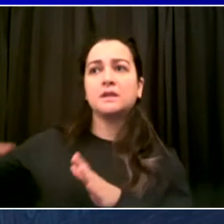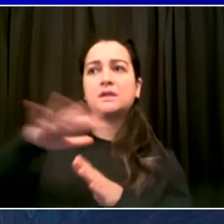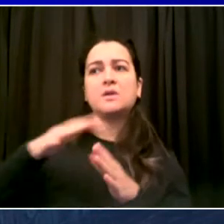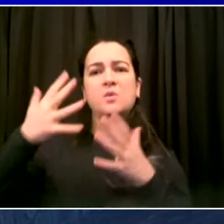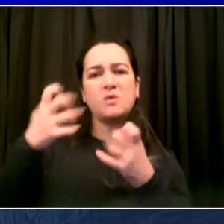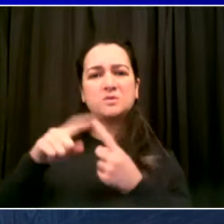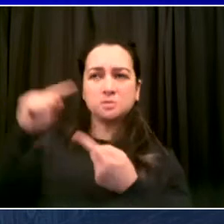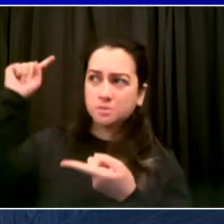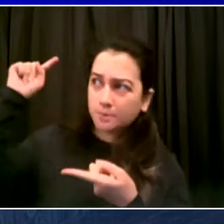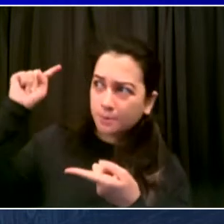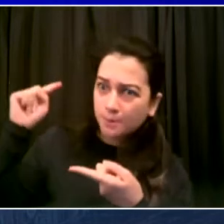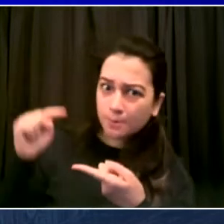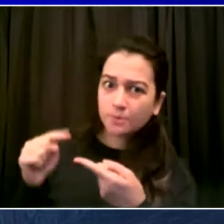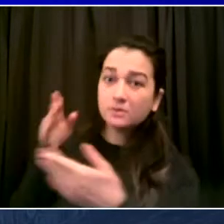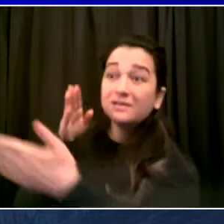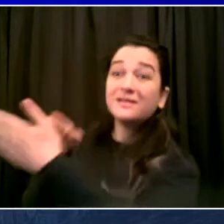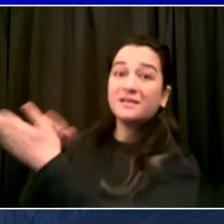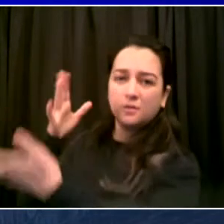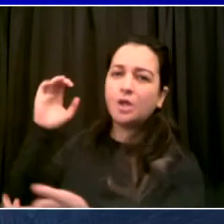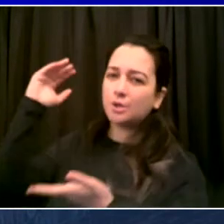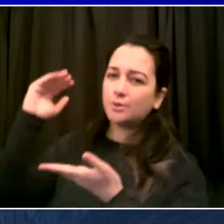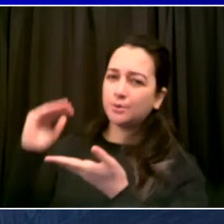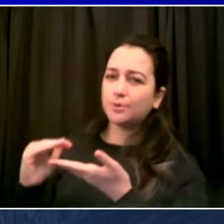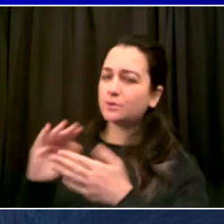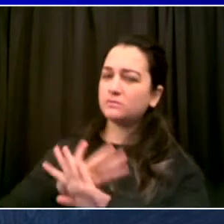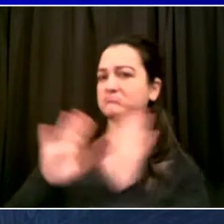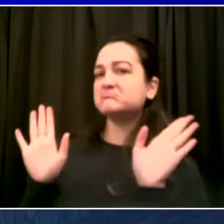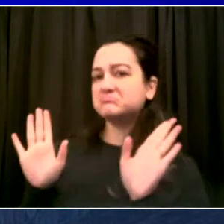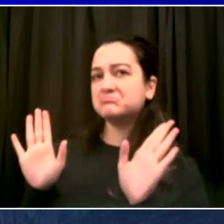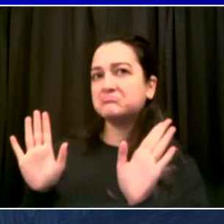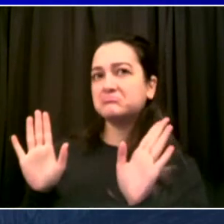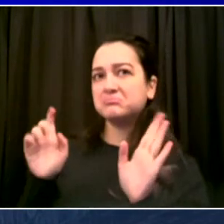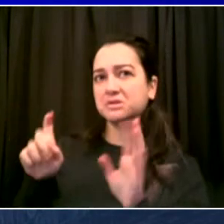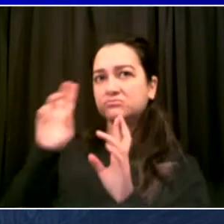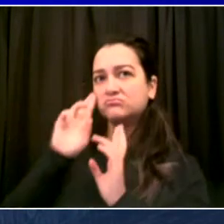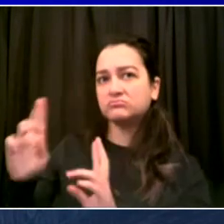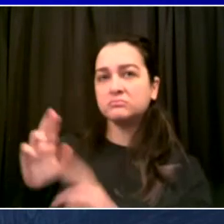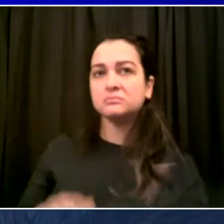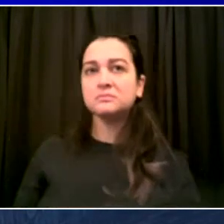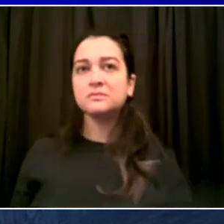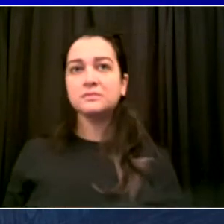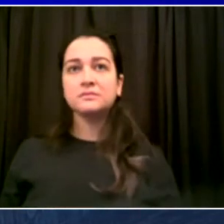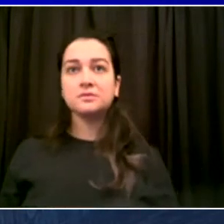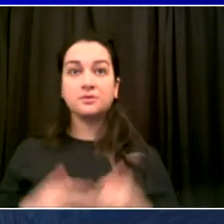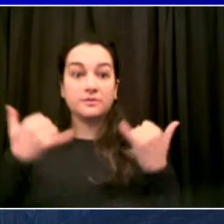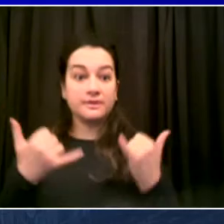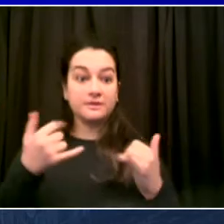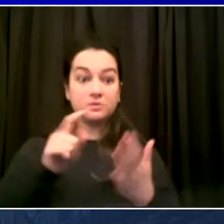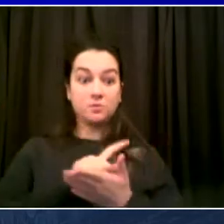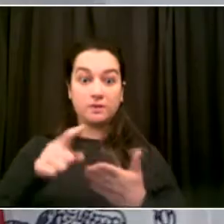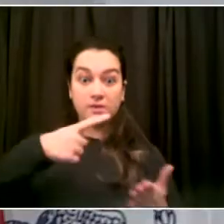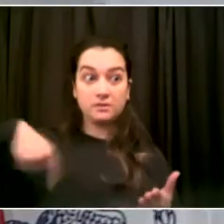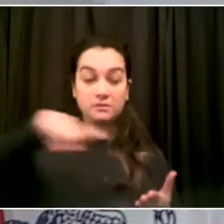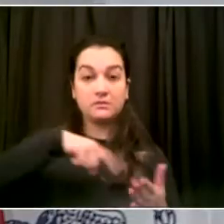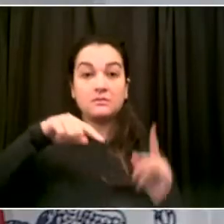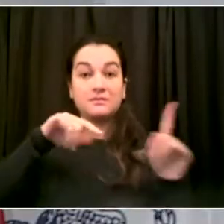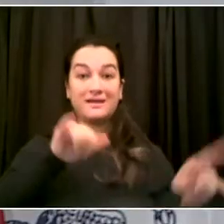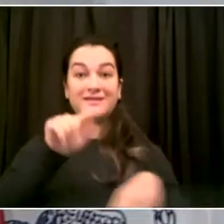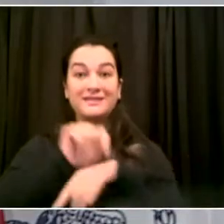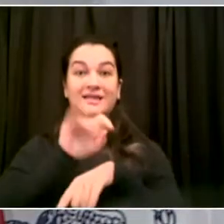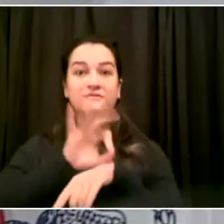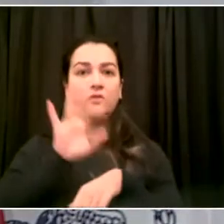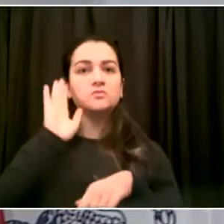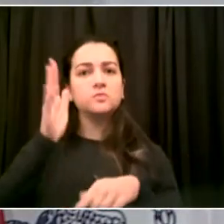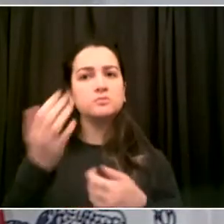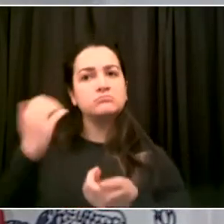on the next measures we need to take. I want you to hear from a couple of those leaders now and hear about the efforts that they're undertaking and what the